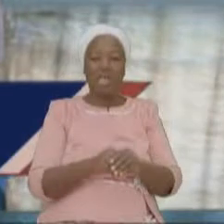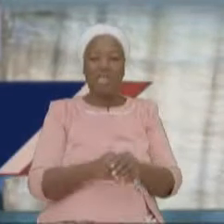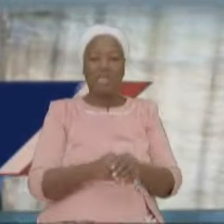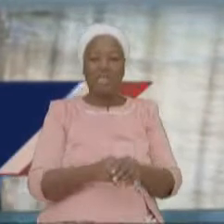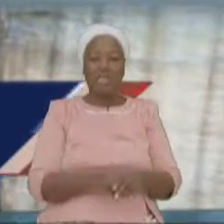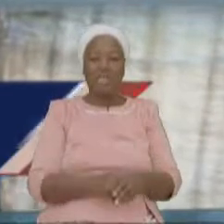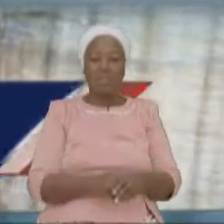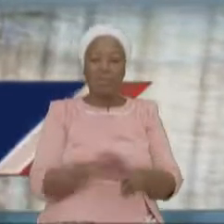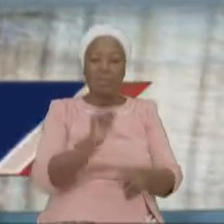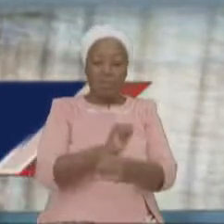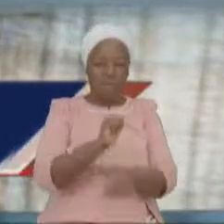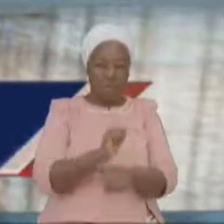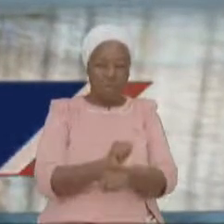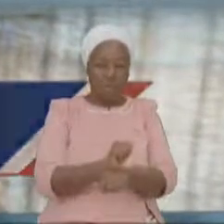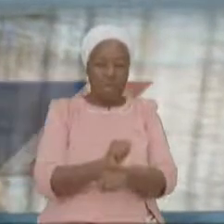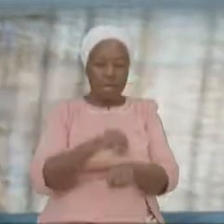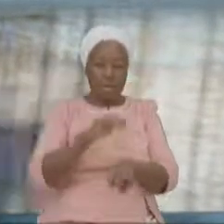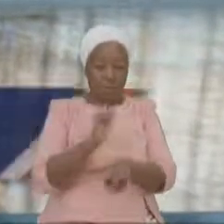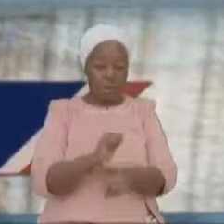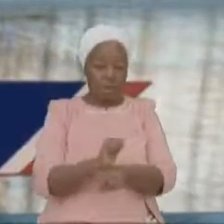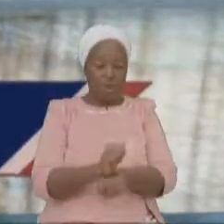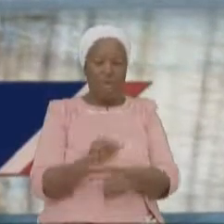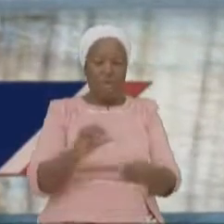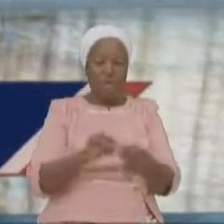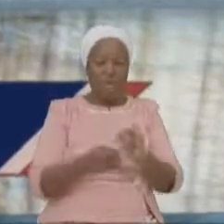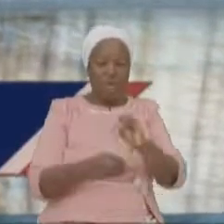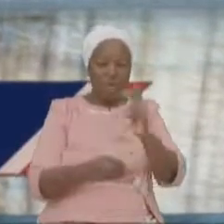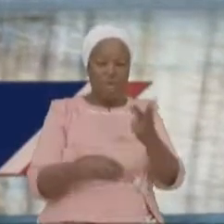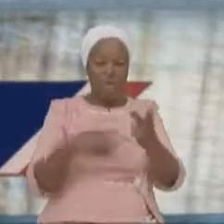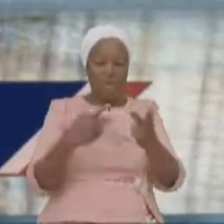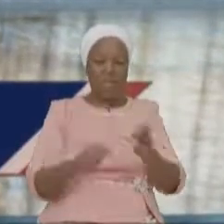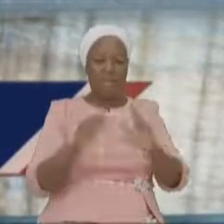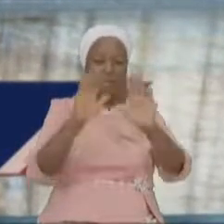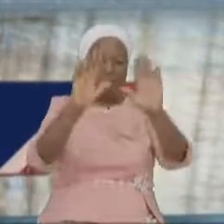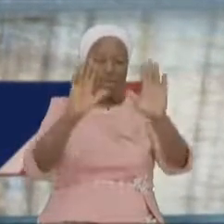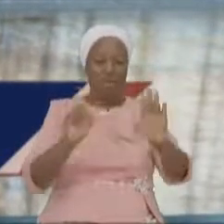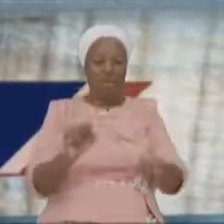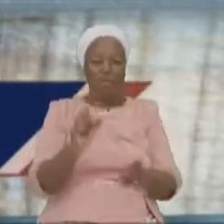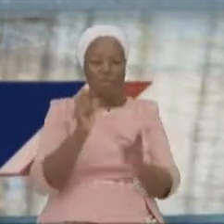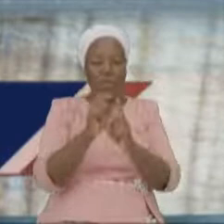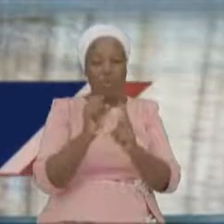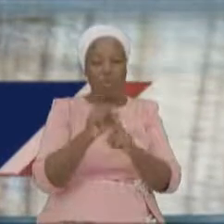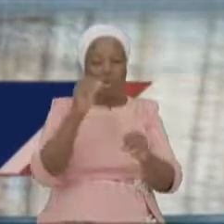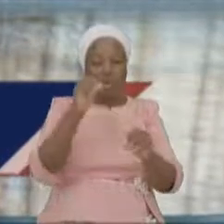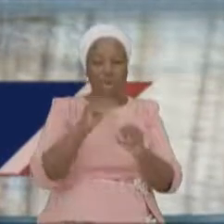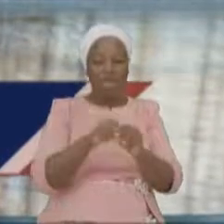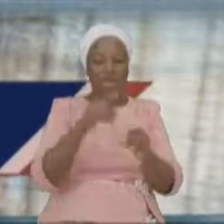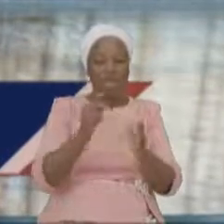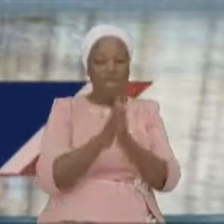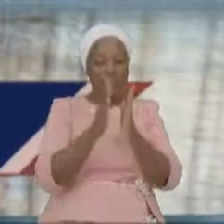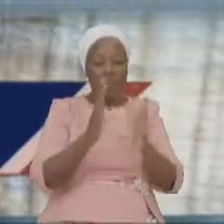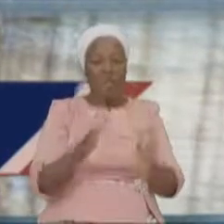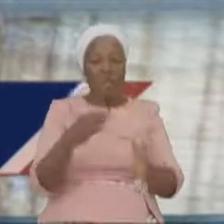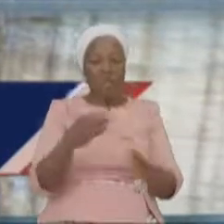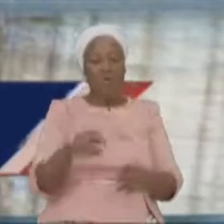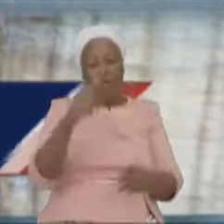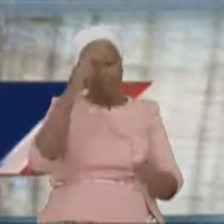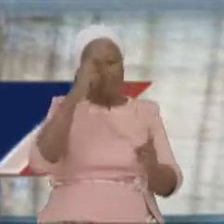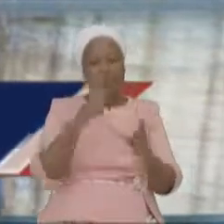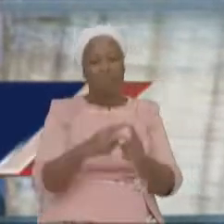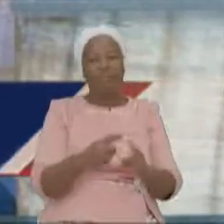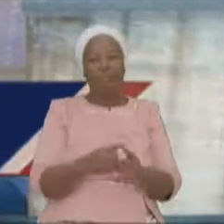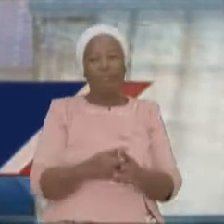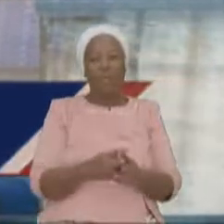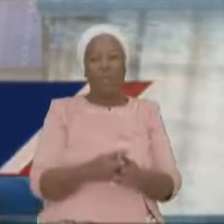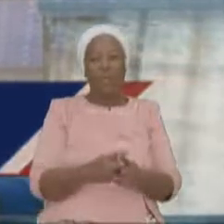demonstration. Number three, the miraculous word in the prayer of decree. All